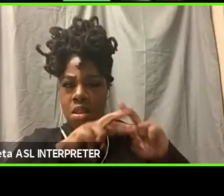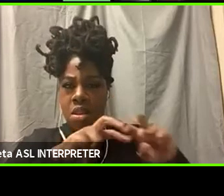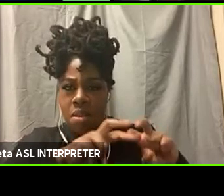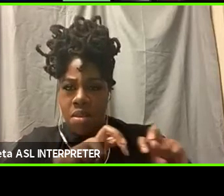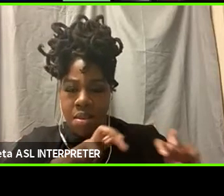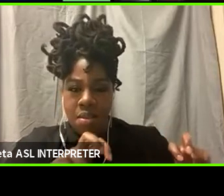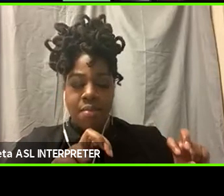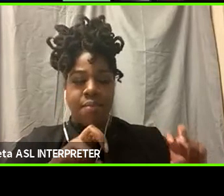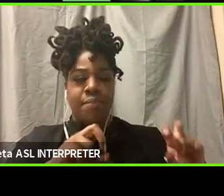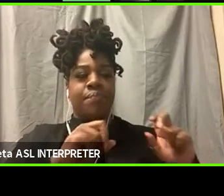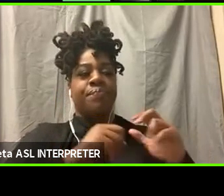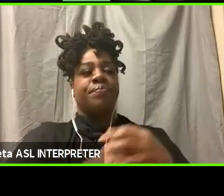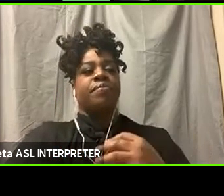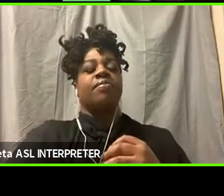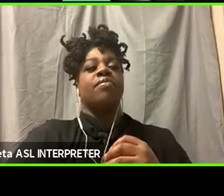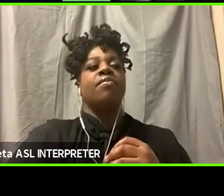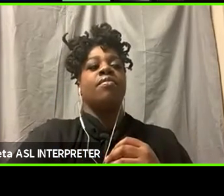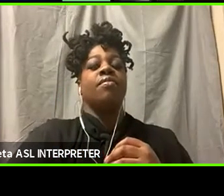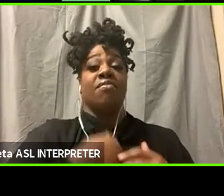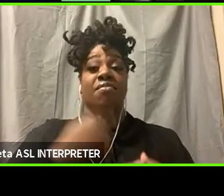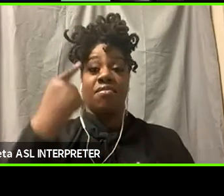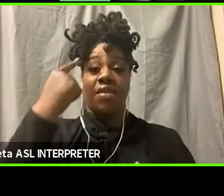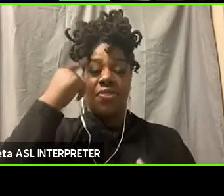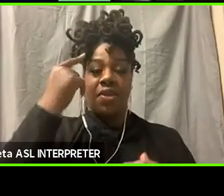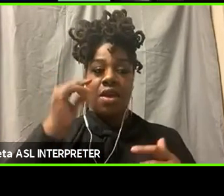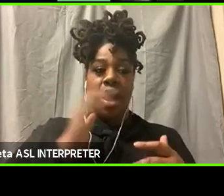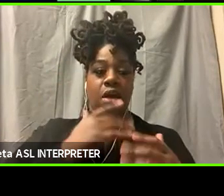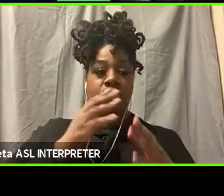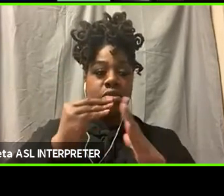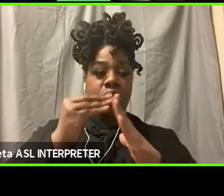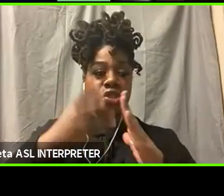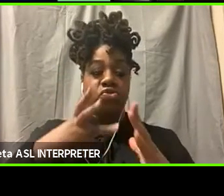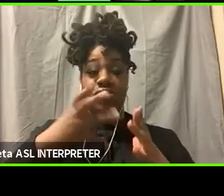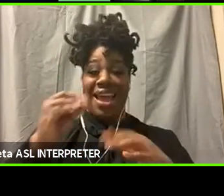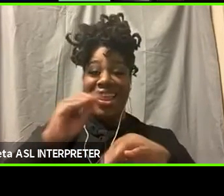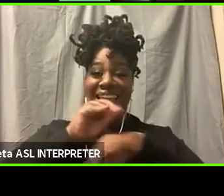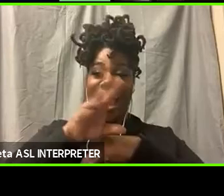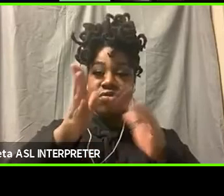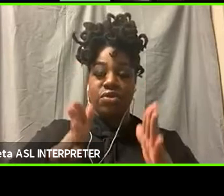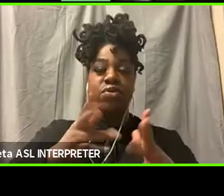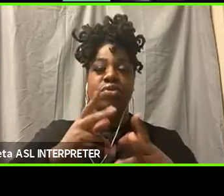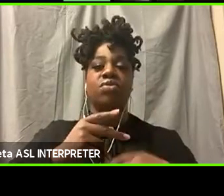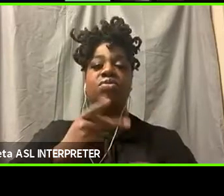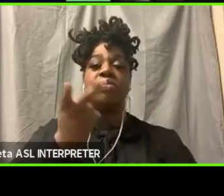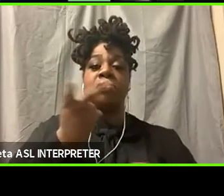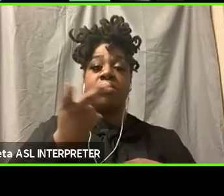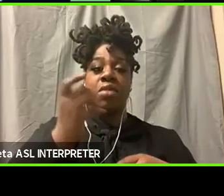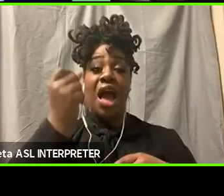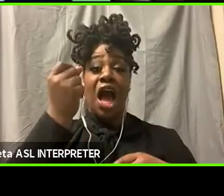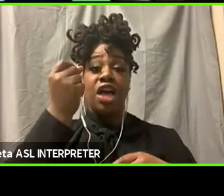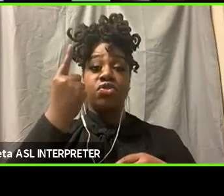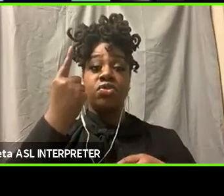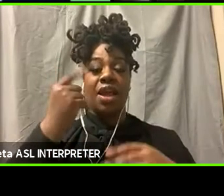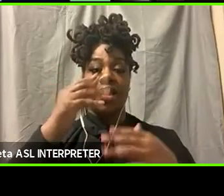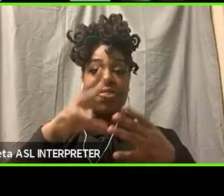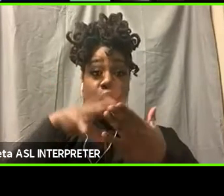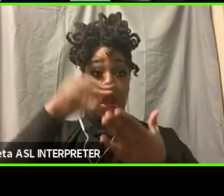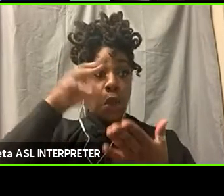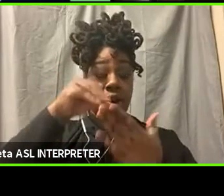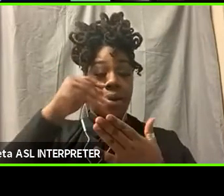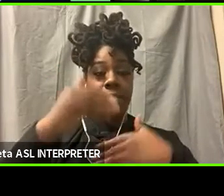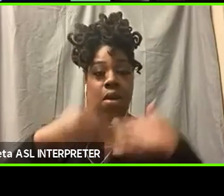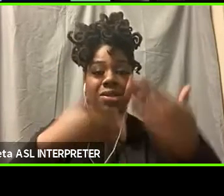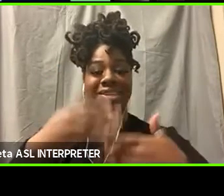I think our teachers and our counselors, especially, they understand the learning process. However, I think that